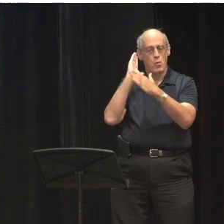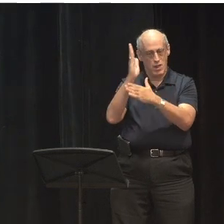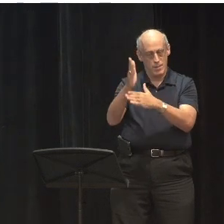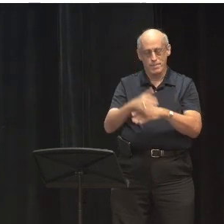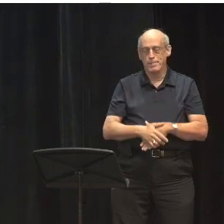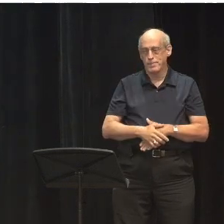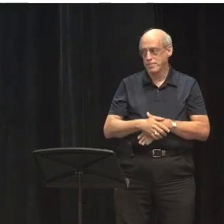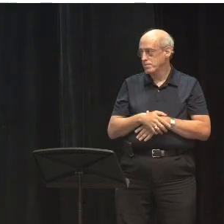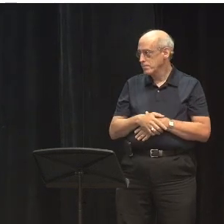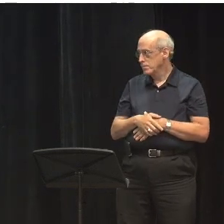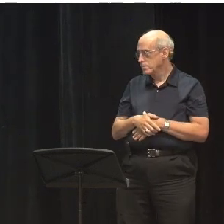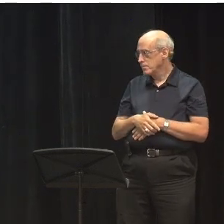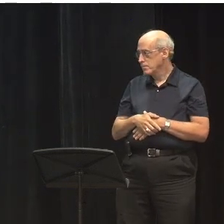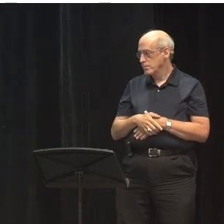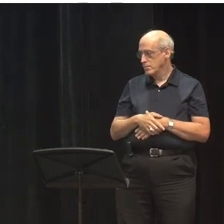online.